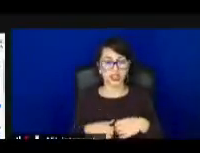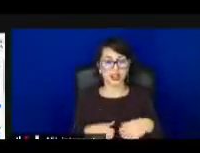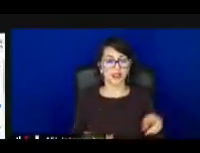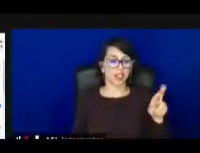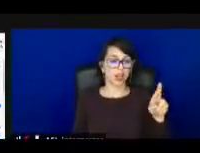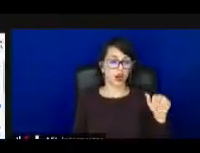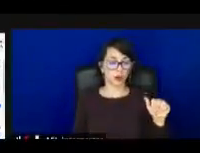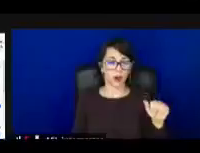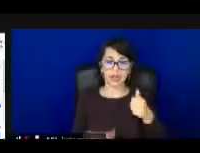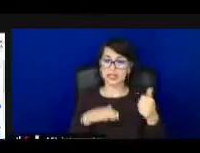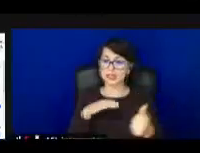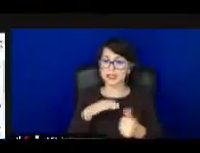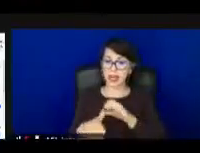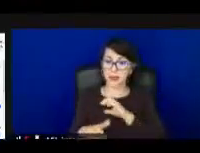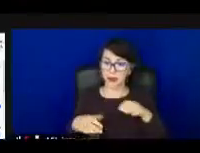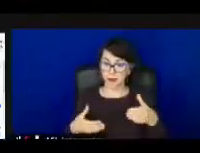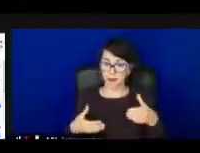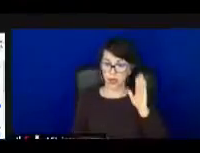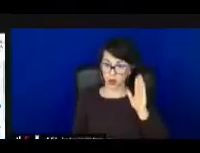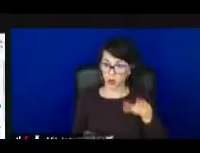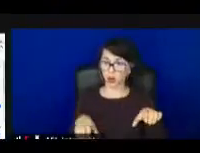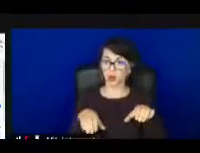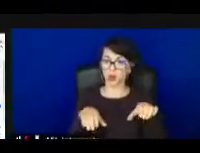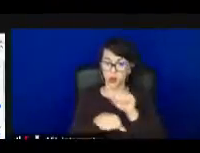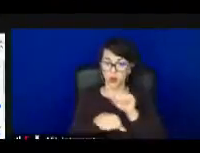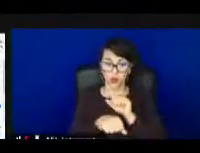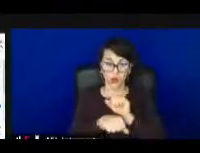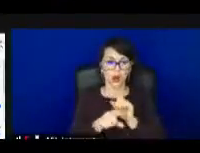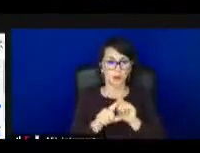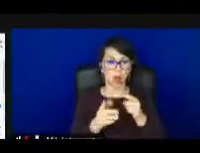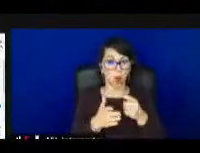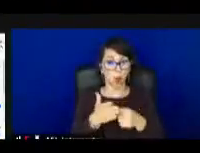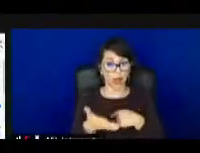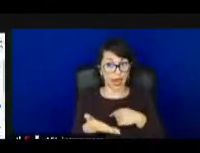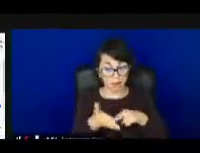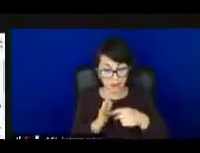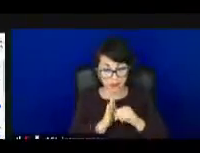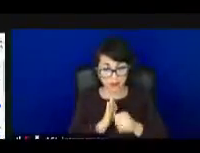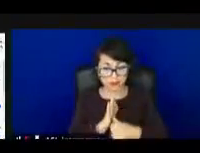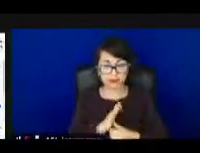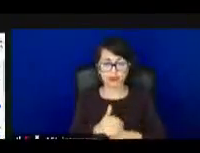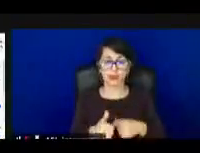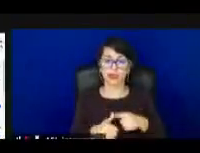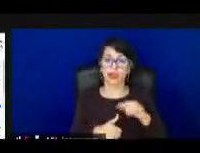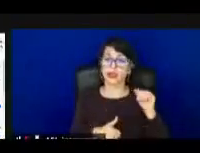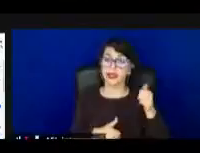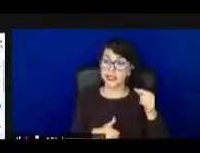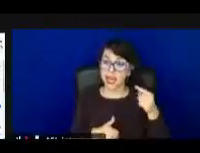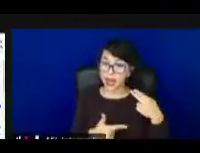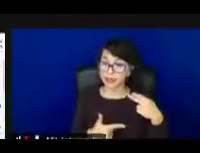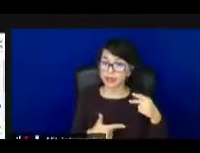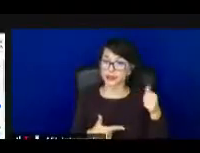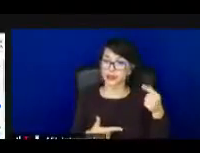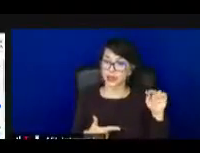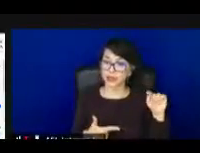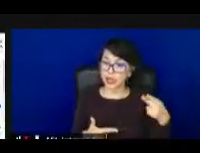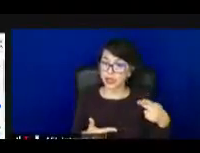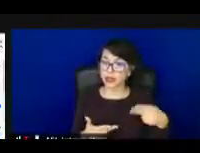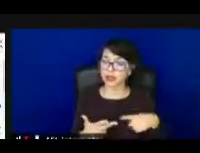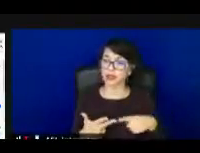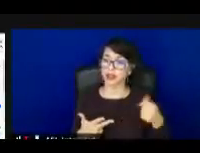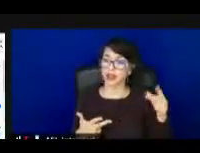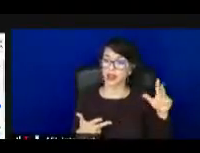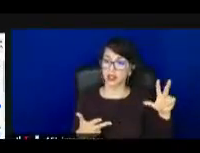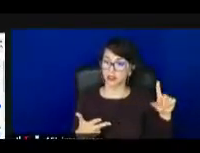work. But then this, what I was referring to was this August 10th, 1931st. Correct. And that it depends